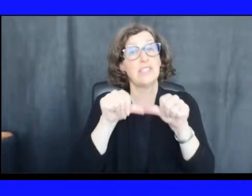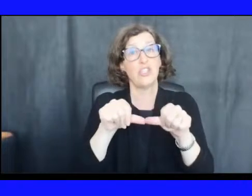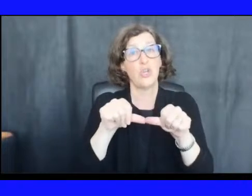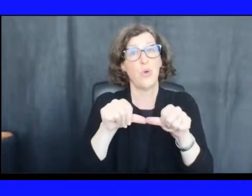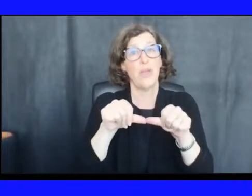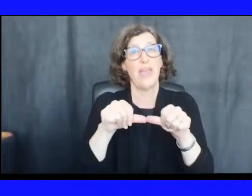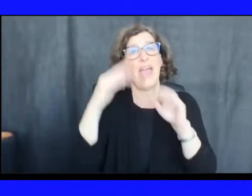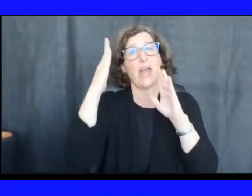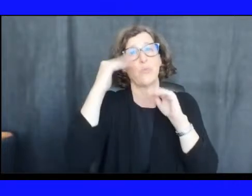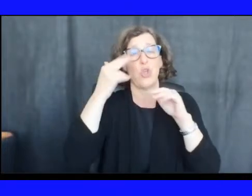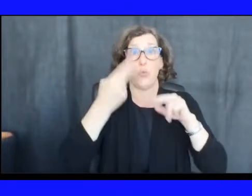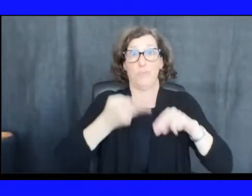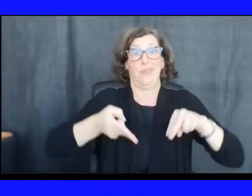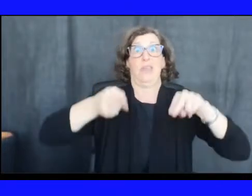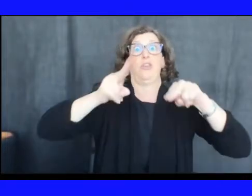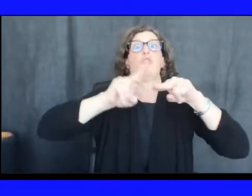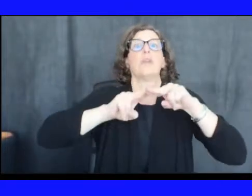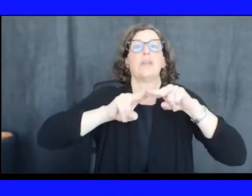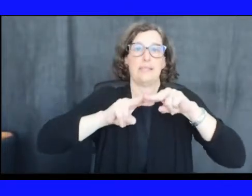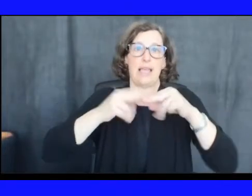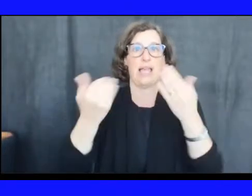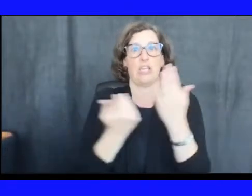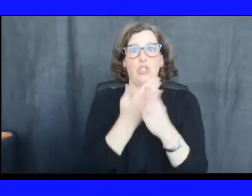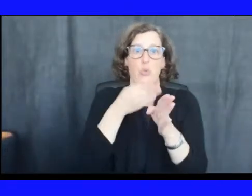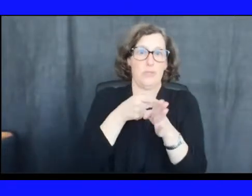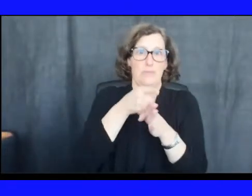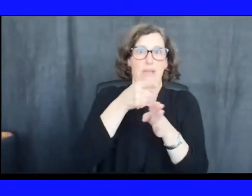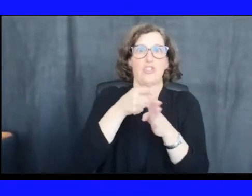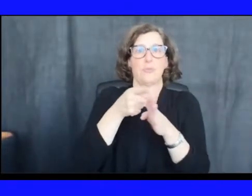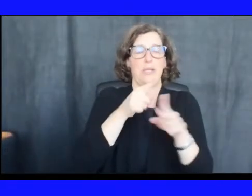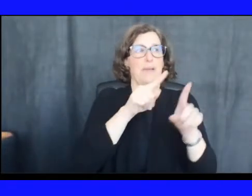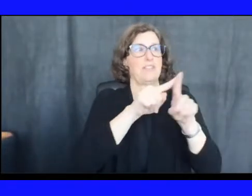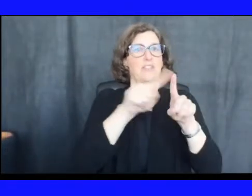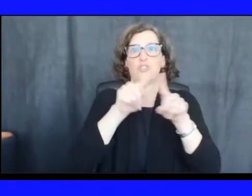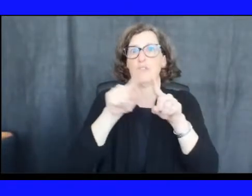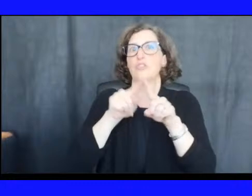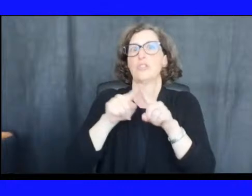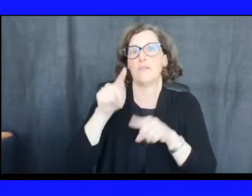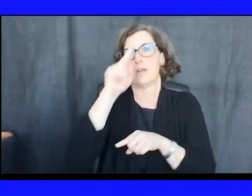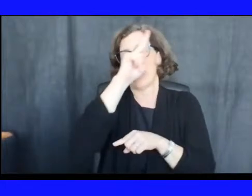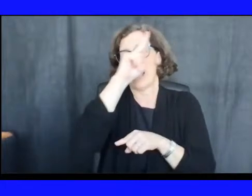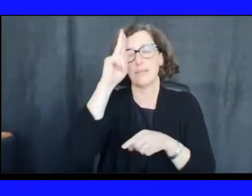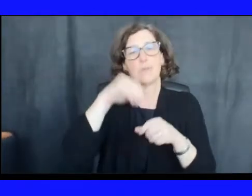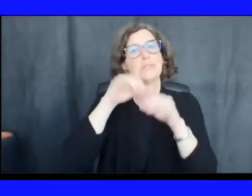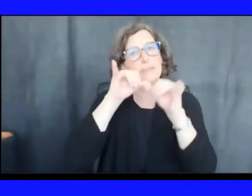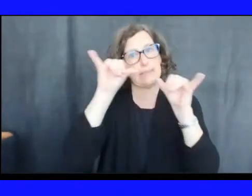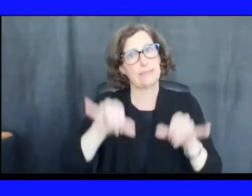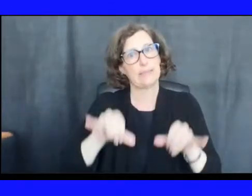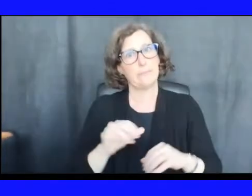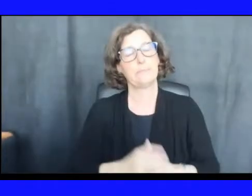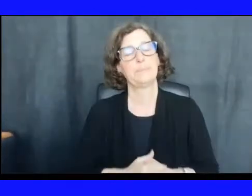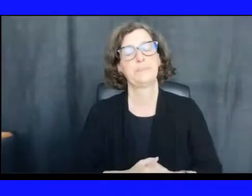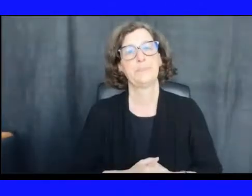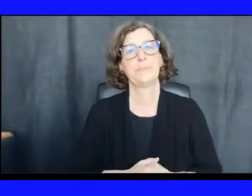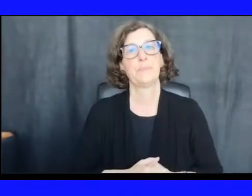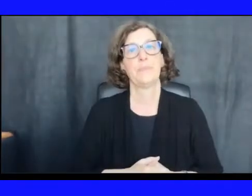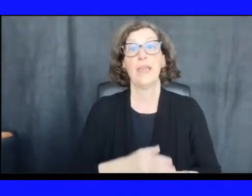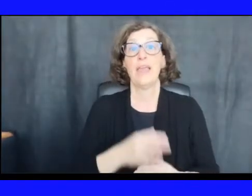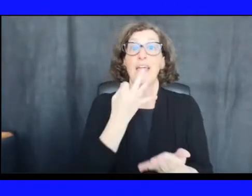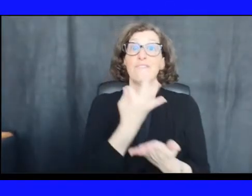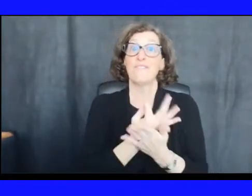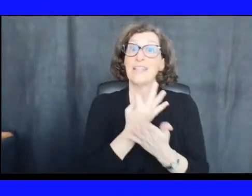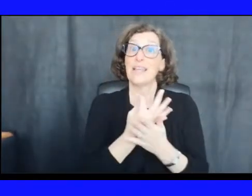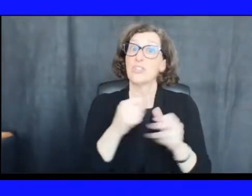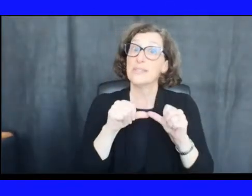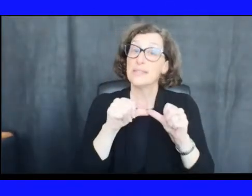next quarter because after years in the 50% range, we have exceeded our